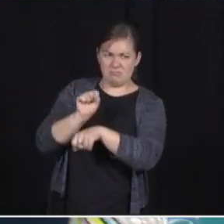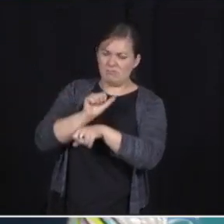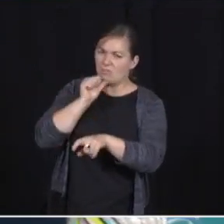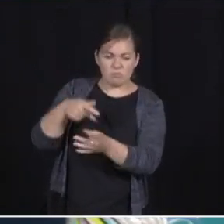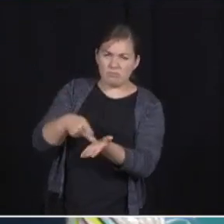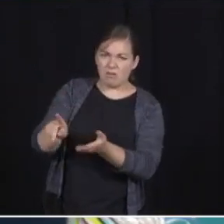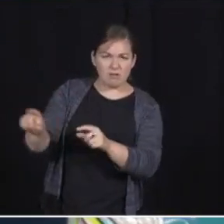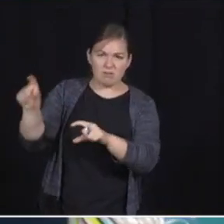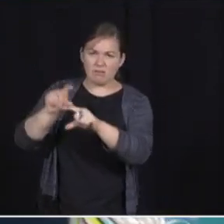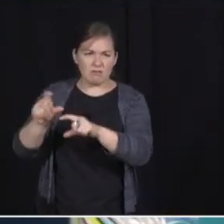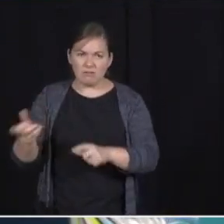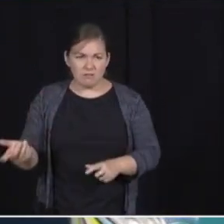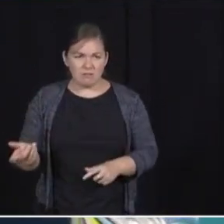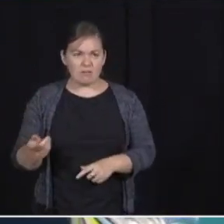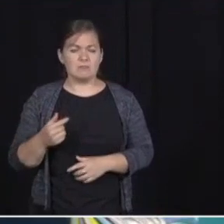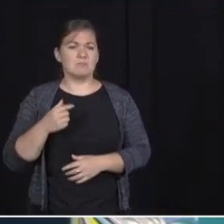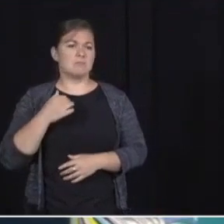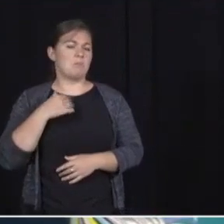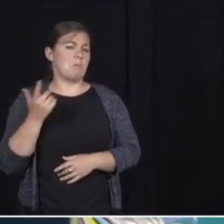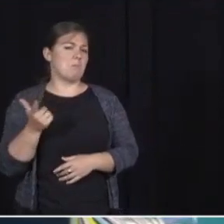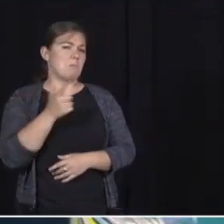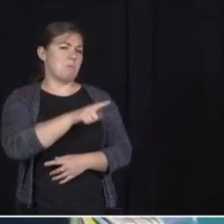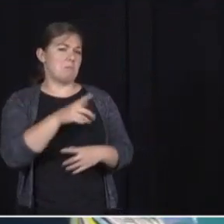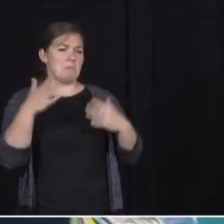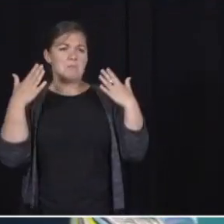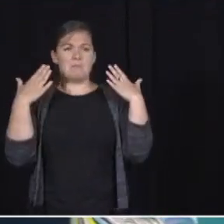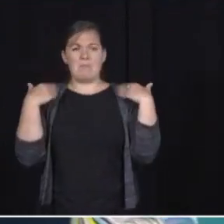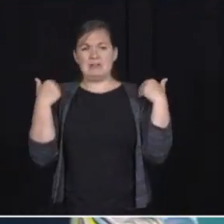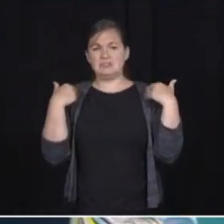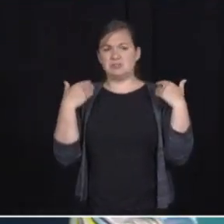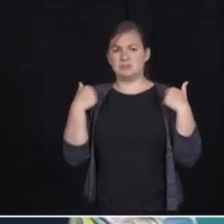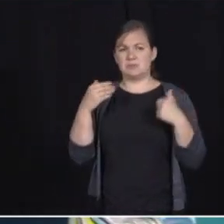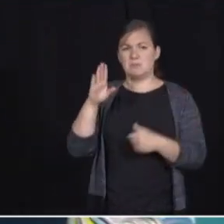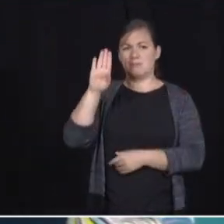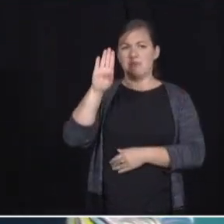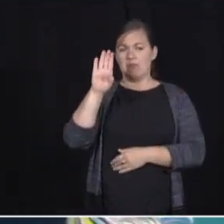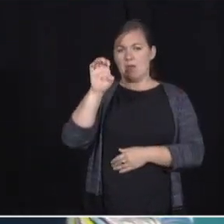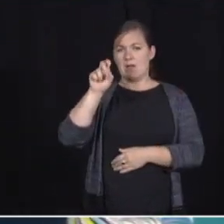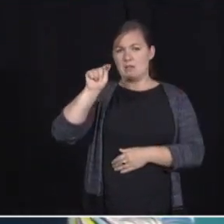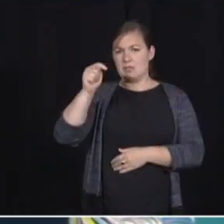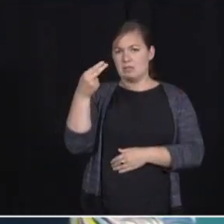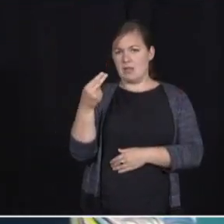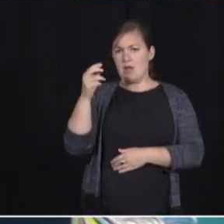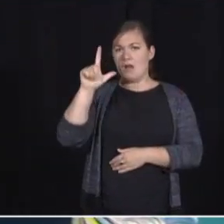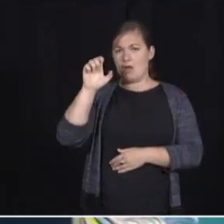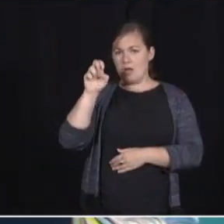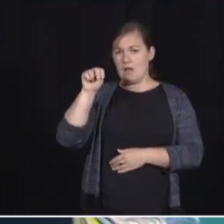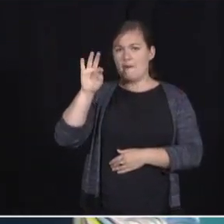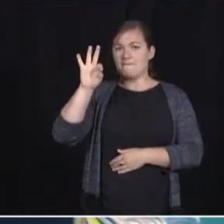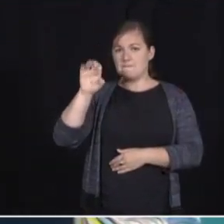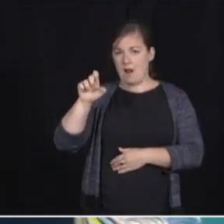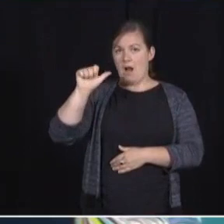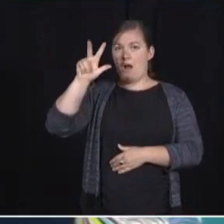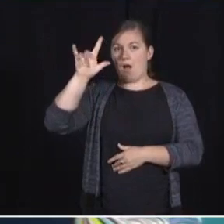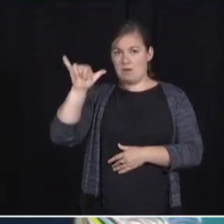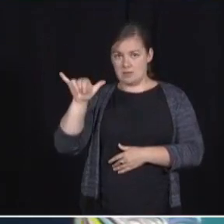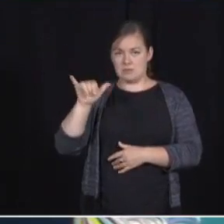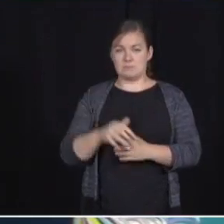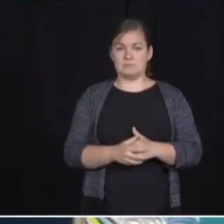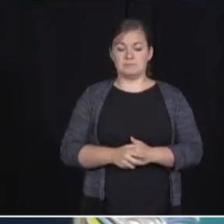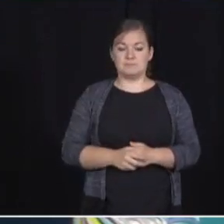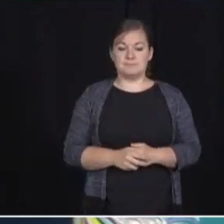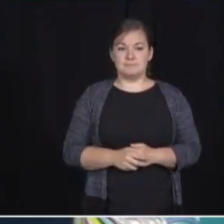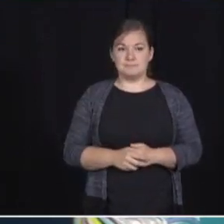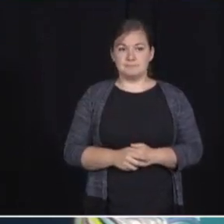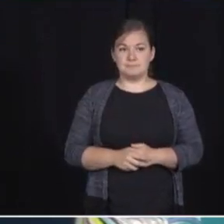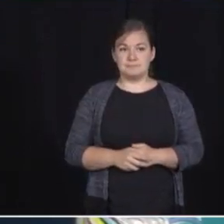over to Minister Bethlenfalvy, you know, we went out and 375,000 people, and trust me when I